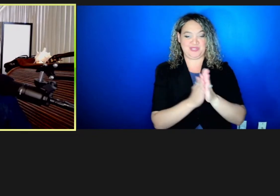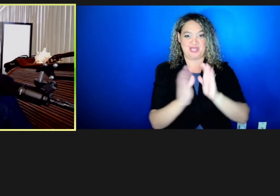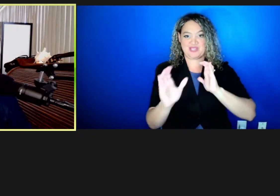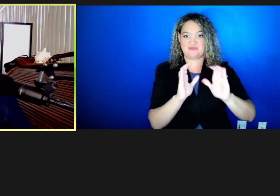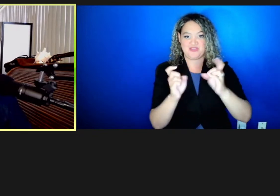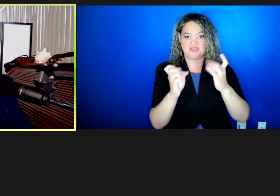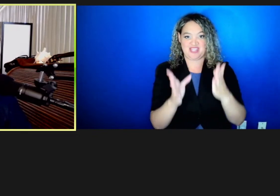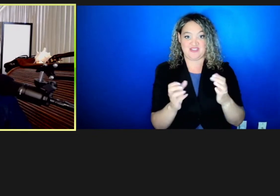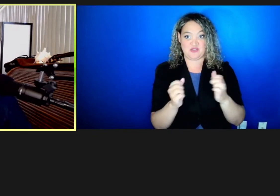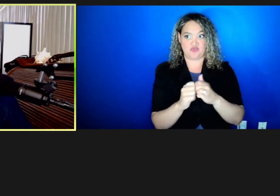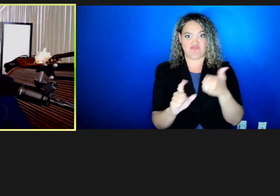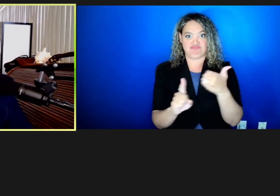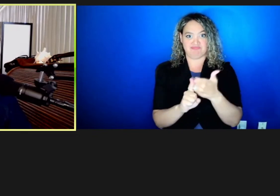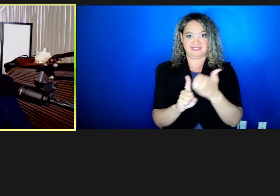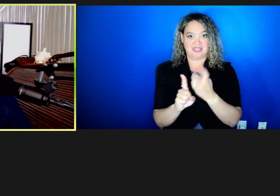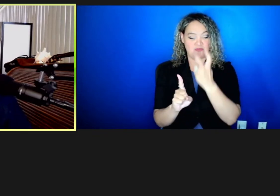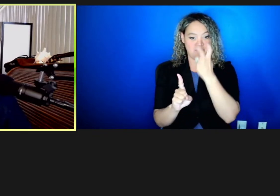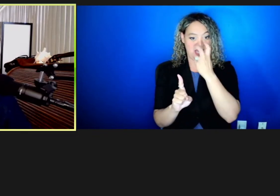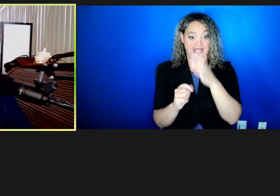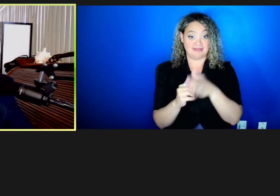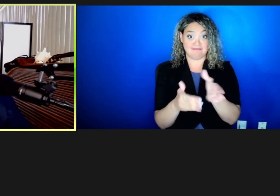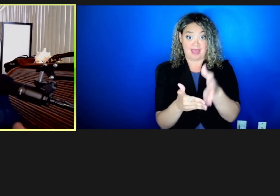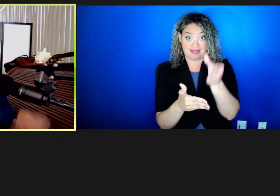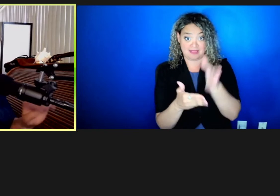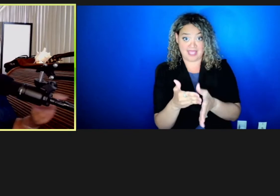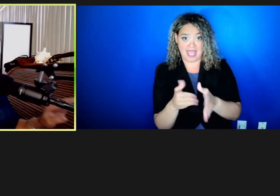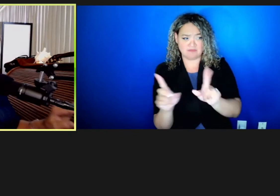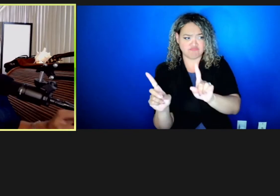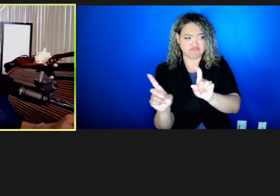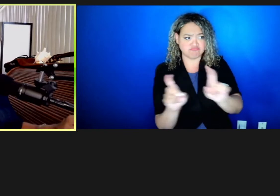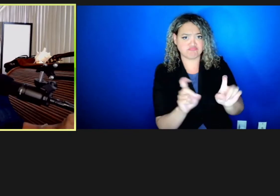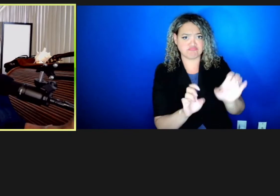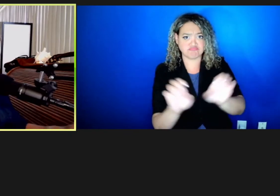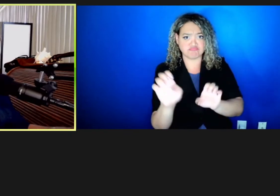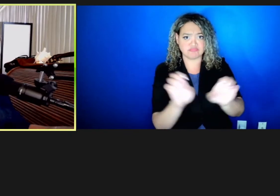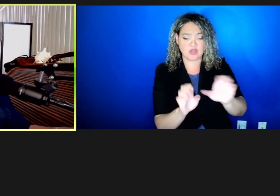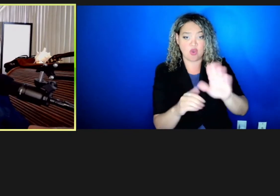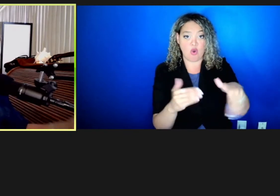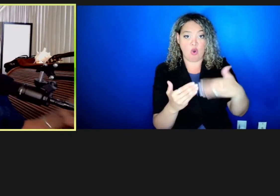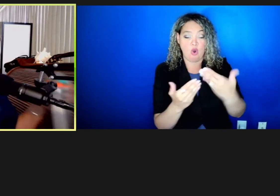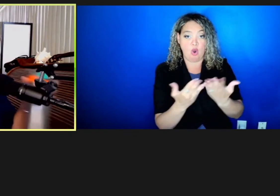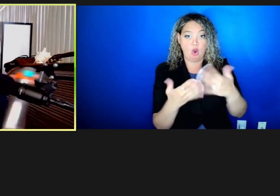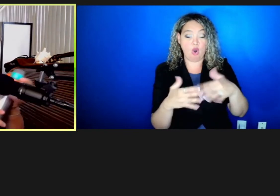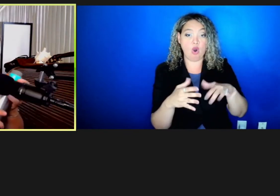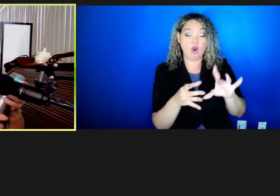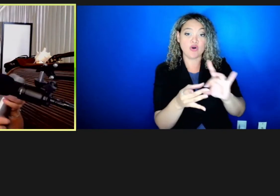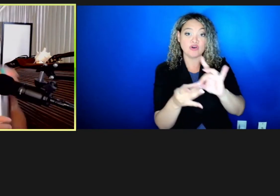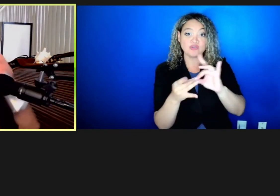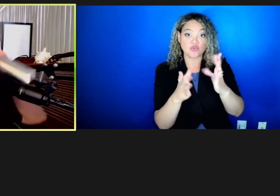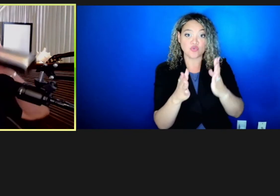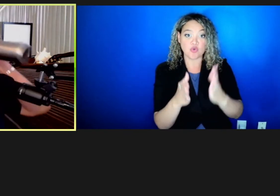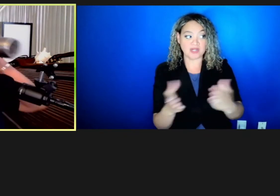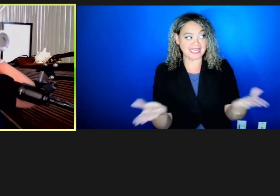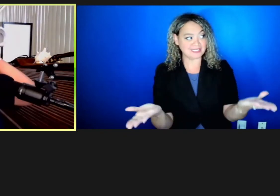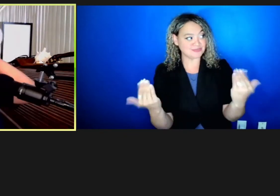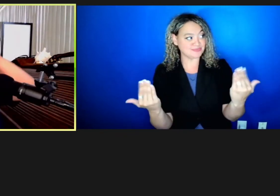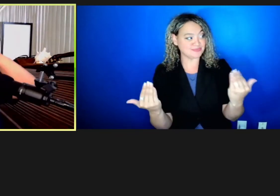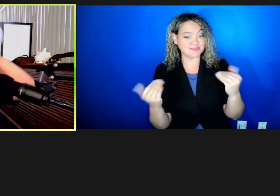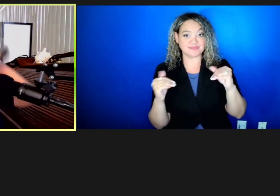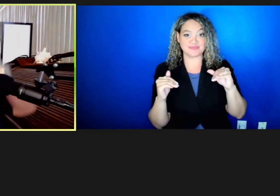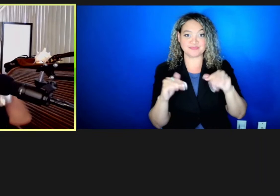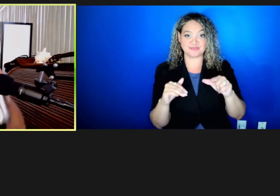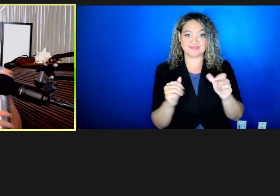of the evaluation, we had hosted all of the site coordinators for a seminar at company headquarters